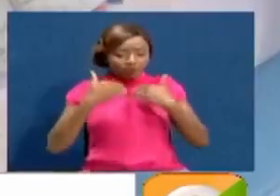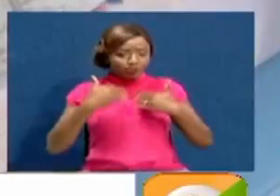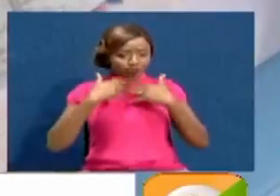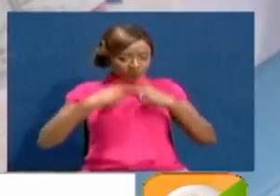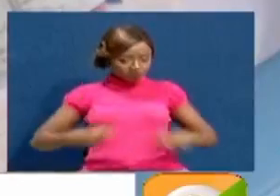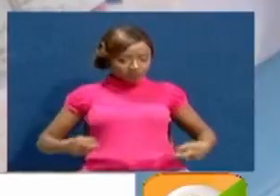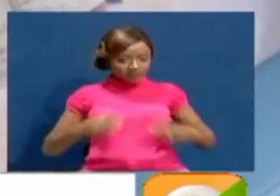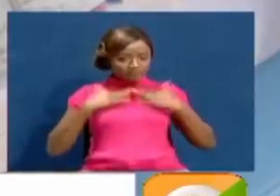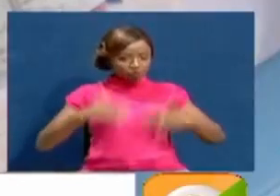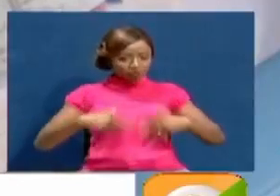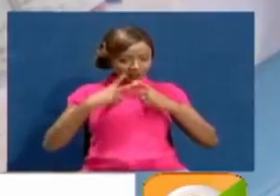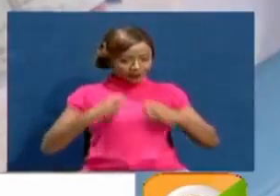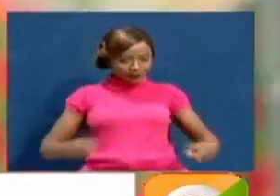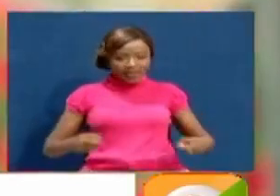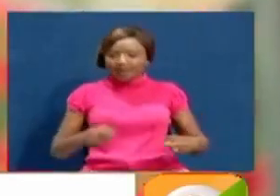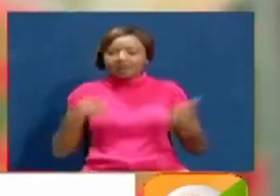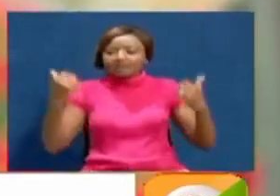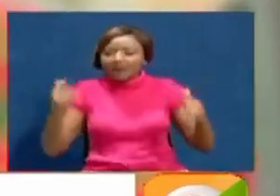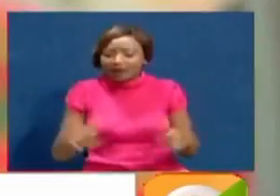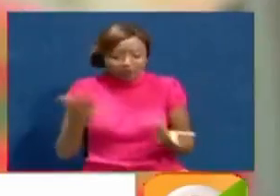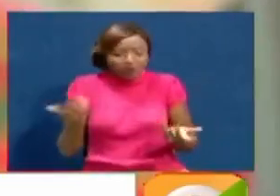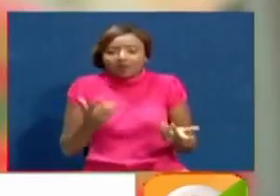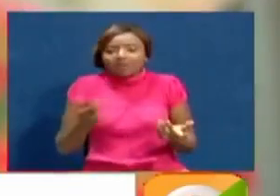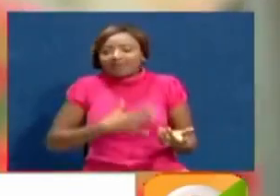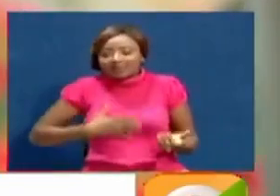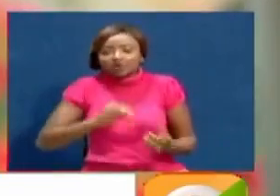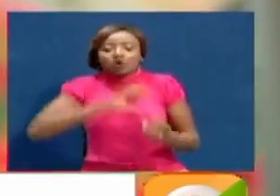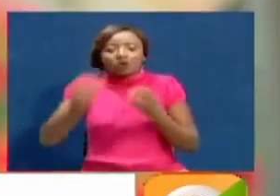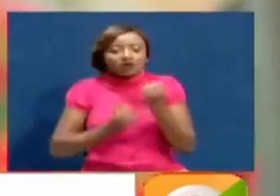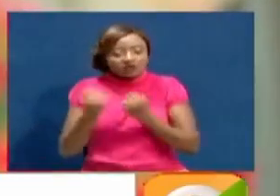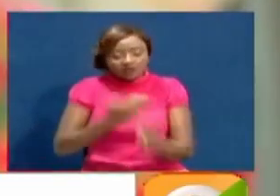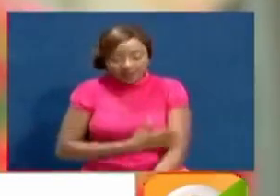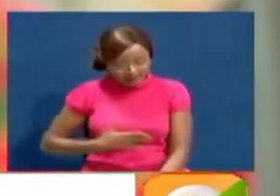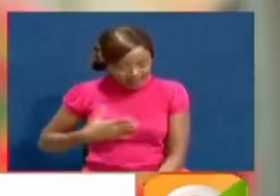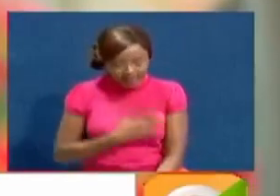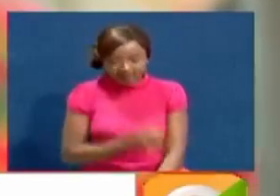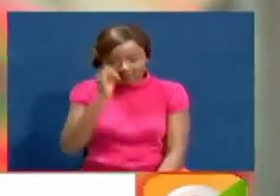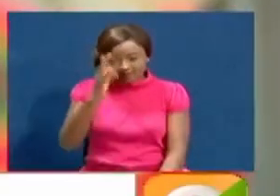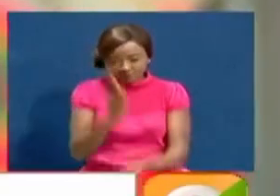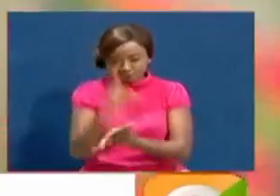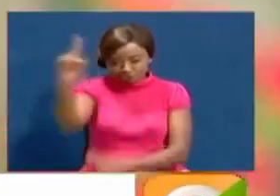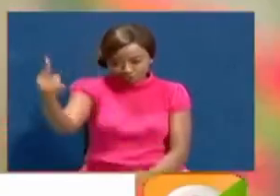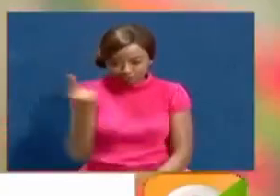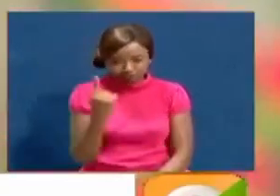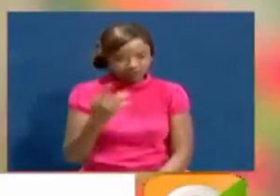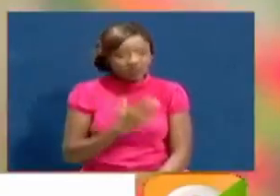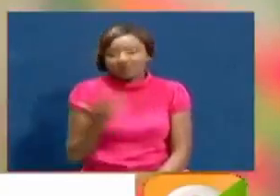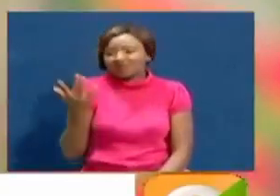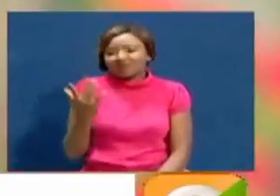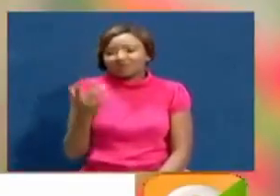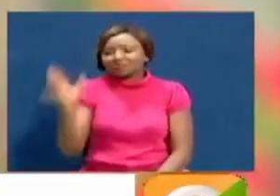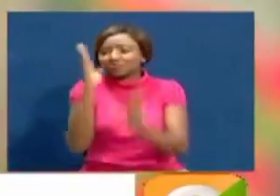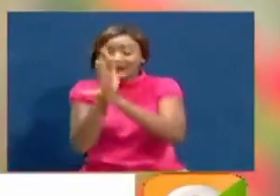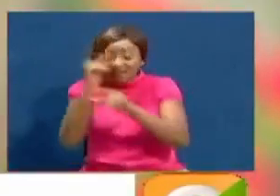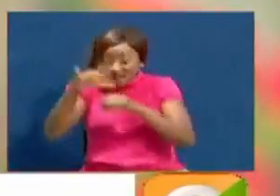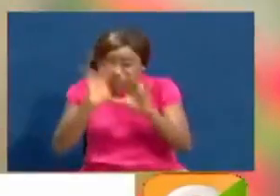Haki iko wapi? Mimi ni mama mjane. Mwenye gari mali yako, tafadhali na muomba. Kama anaweza jitokeza, hakuna mali